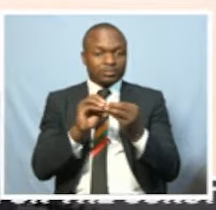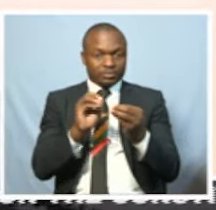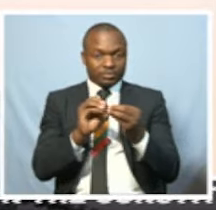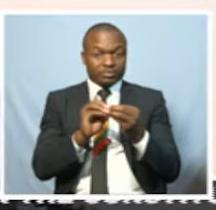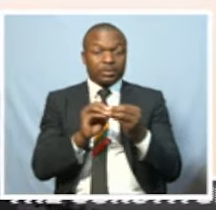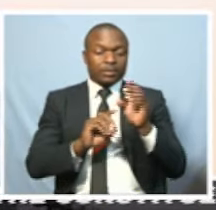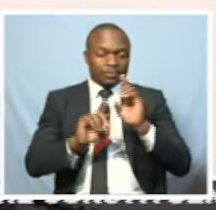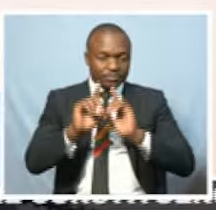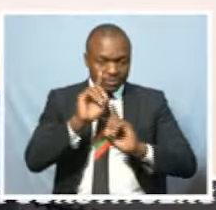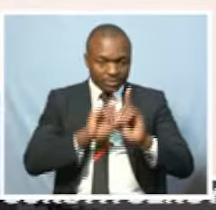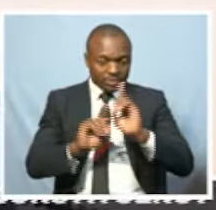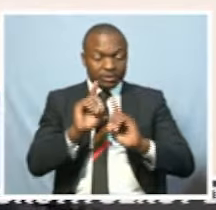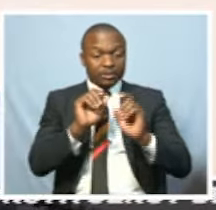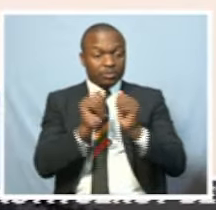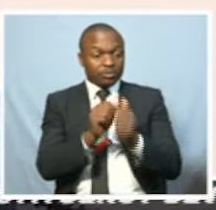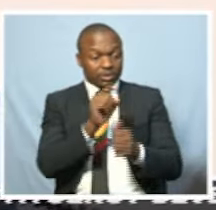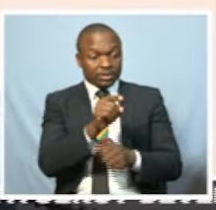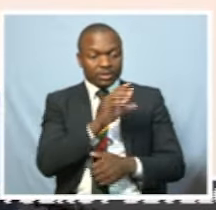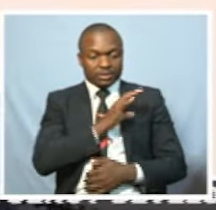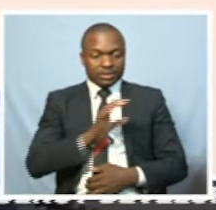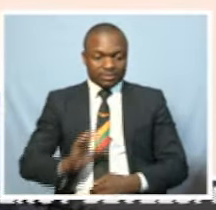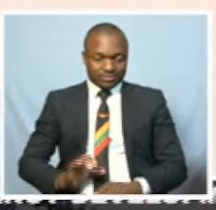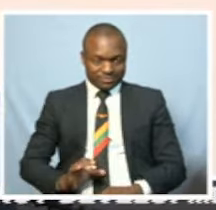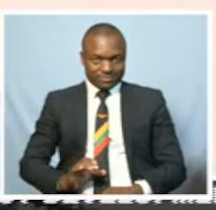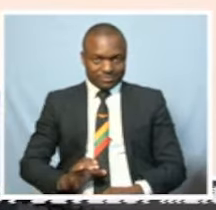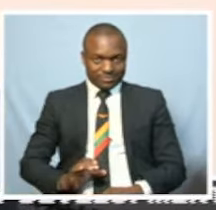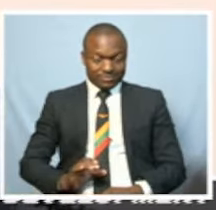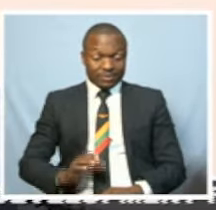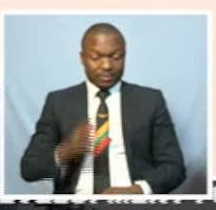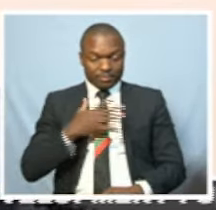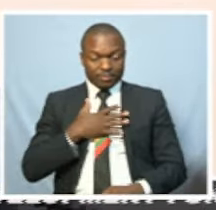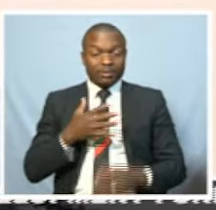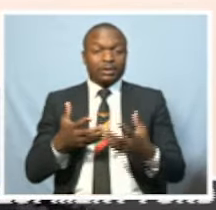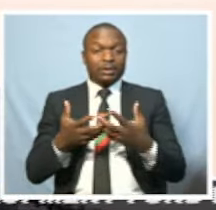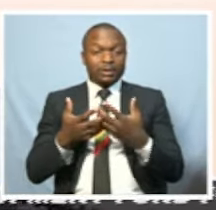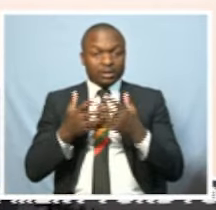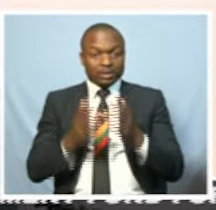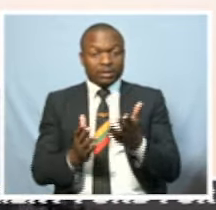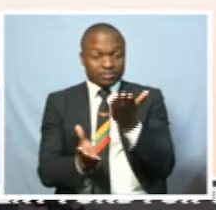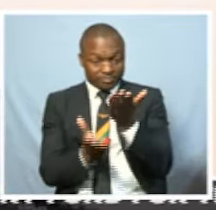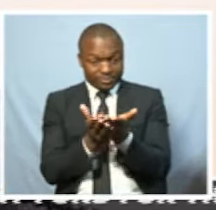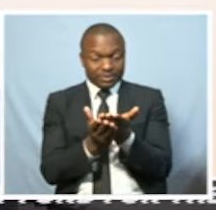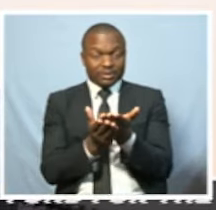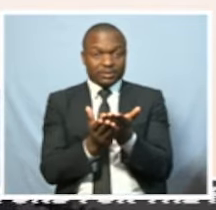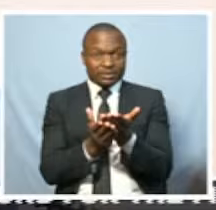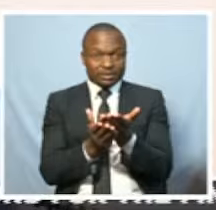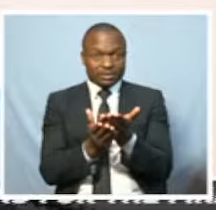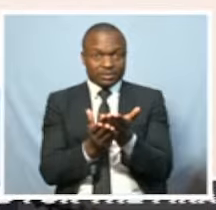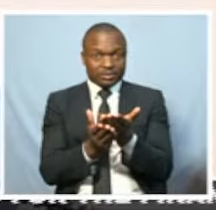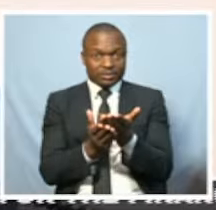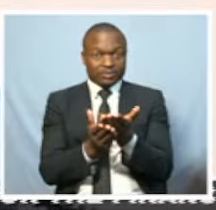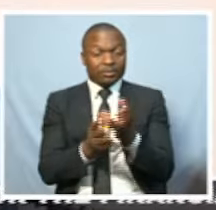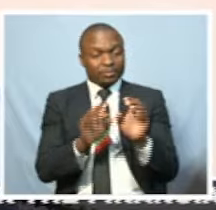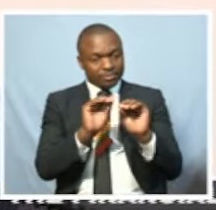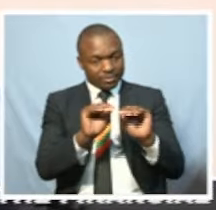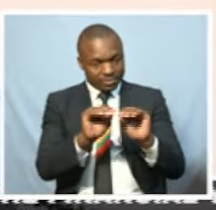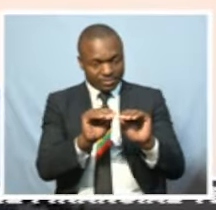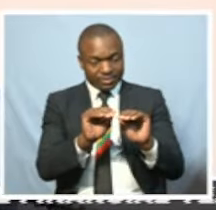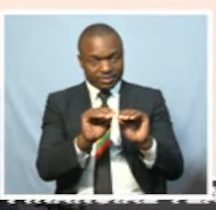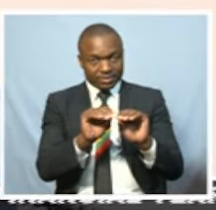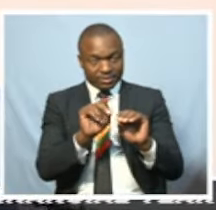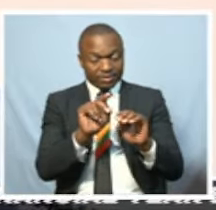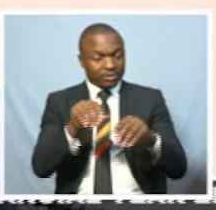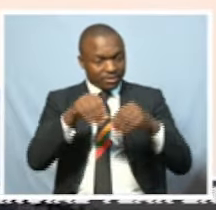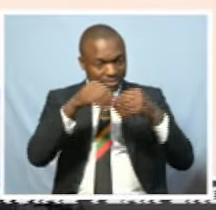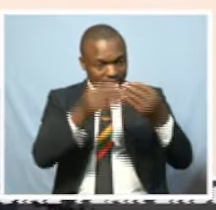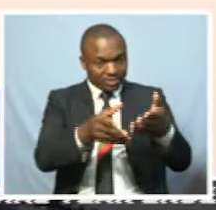interaction with this contractor on the ground. My engineers, there were some attachments which have been done for site instructions that were actually being